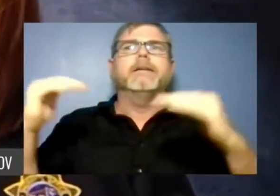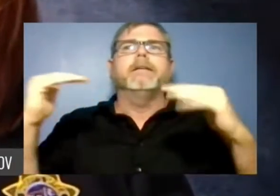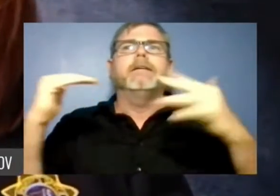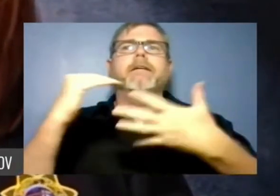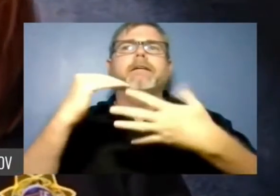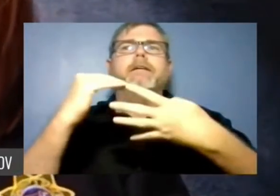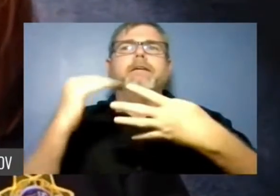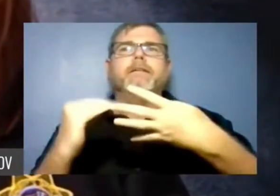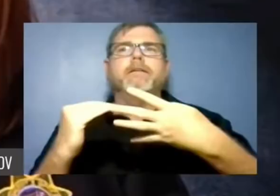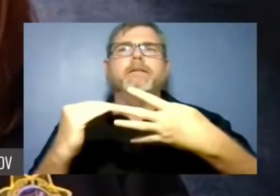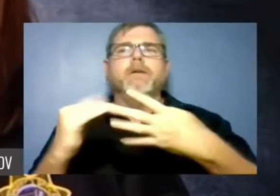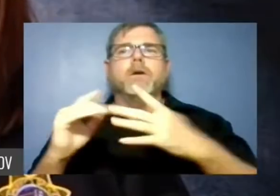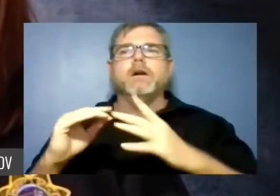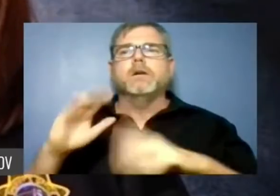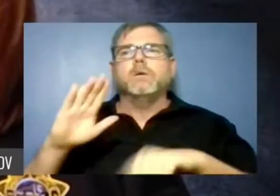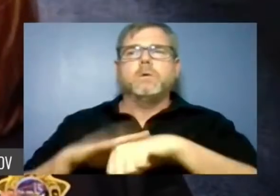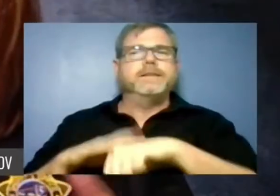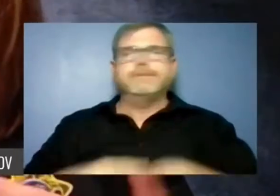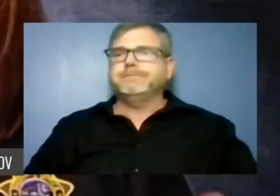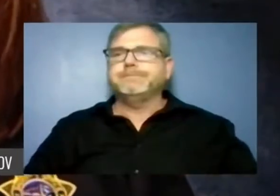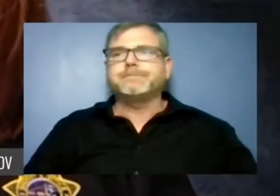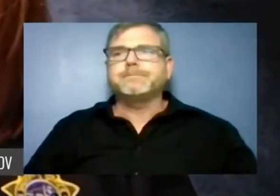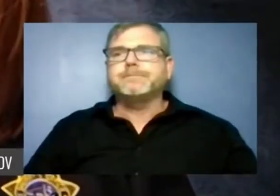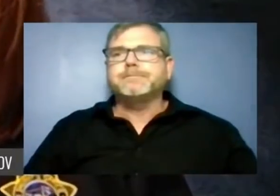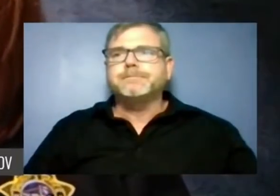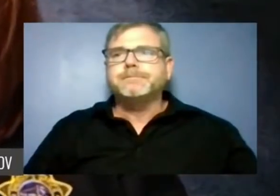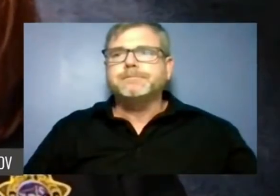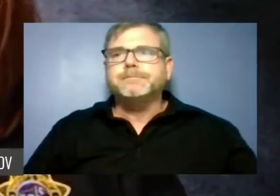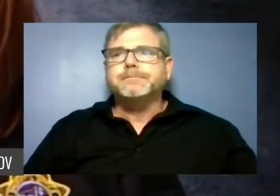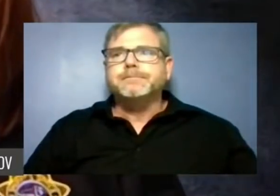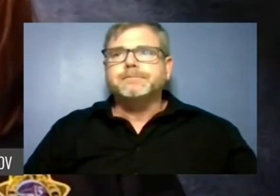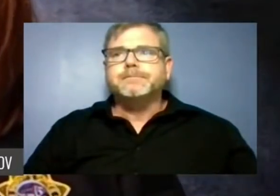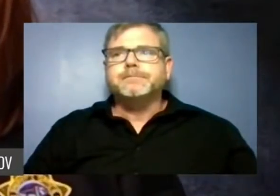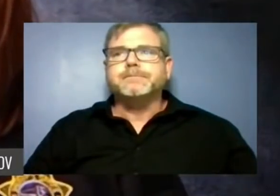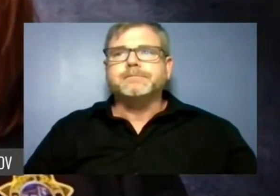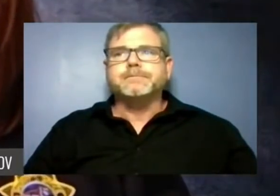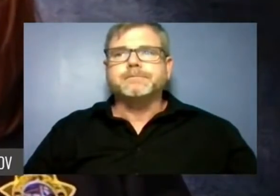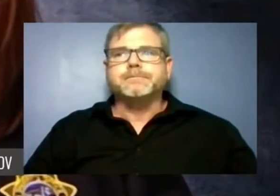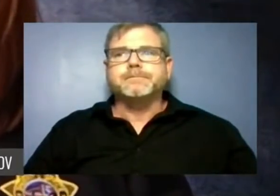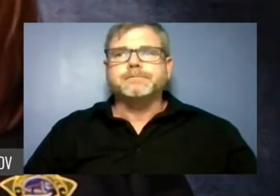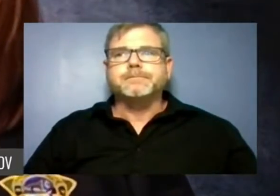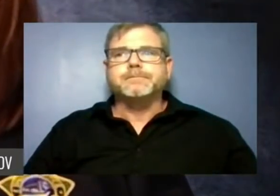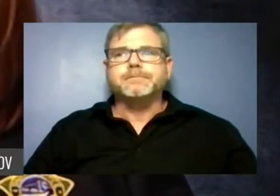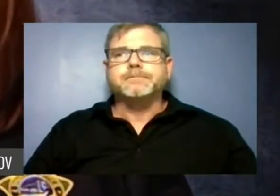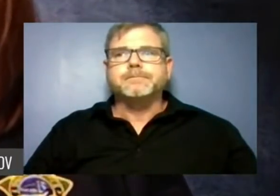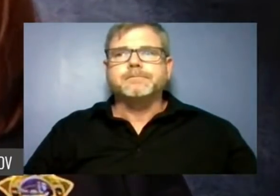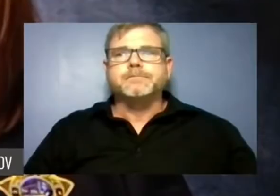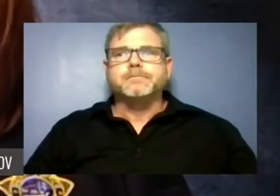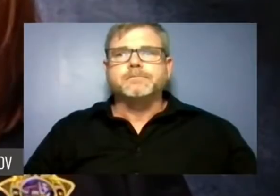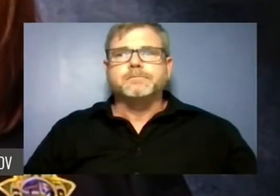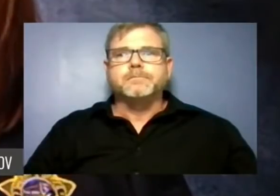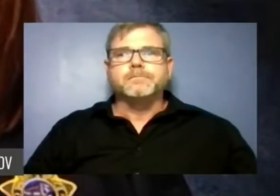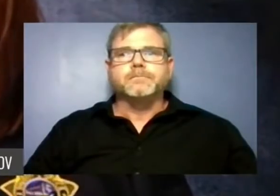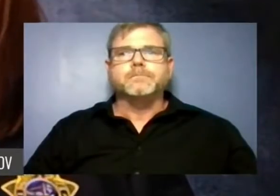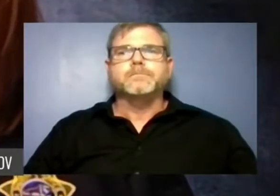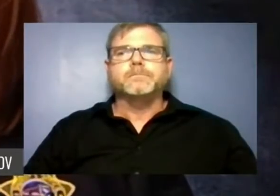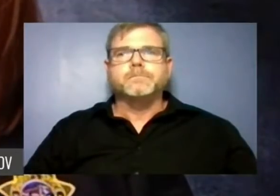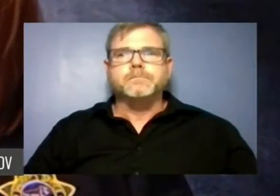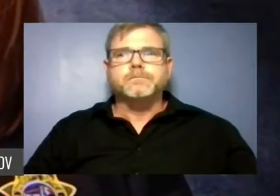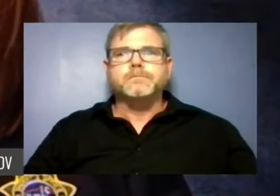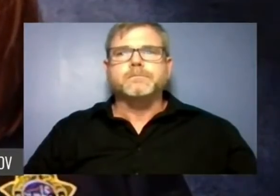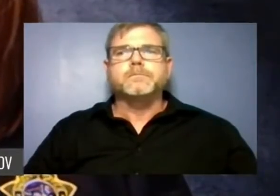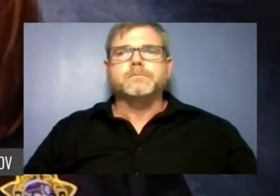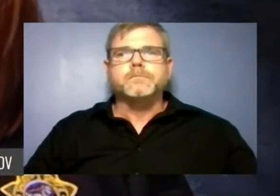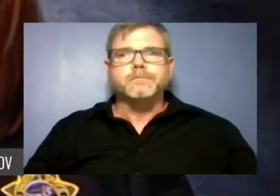really considered safe at this time, especially with expected wind changes over the next couple of days to reduce any